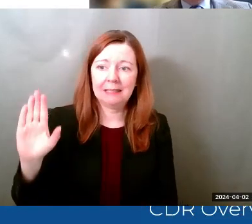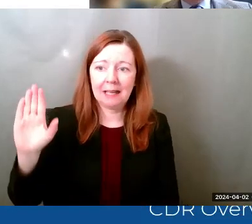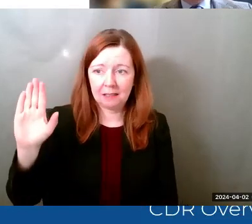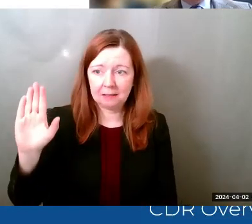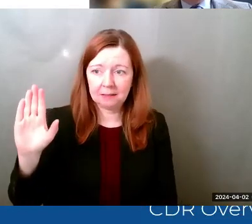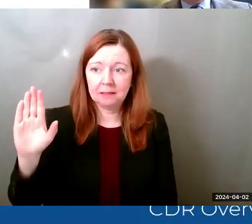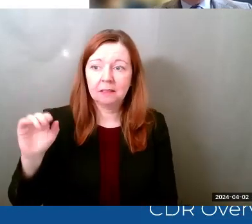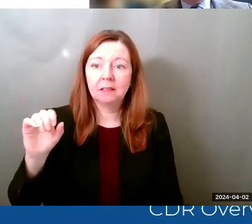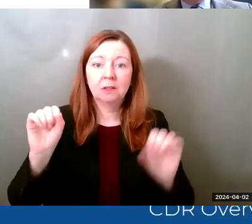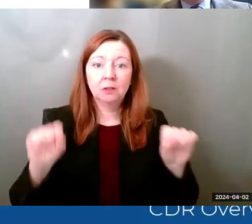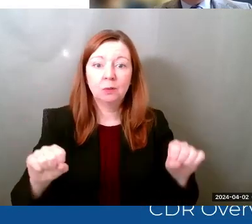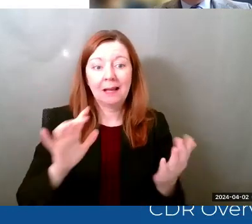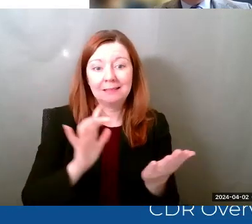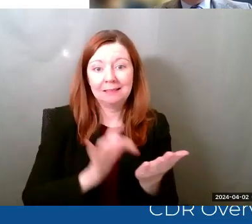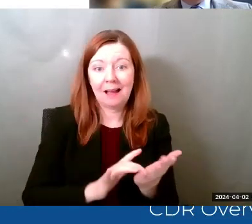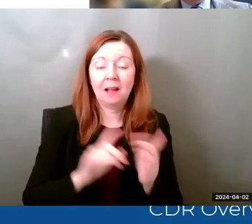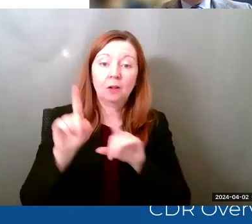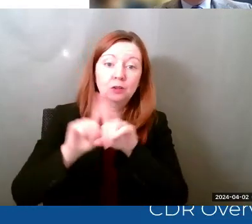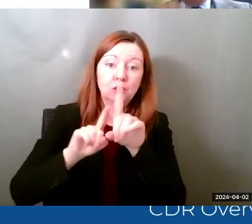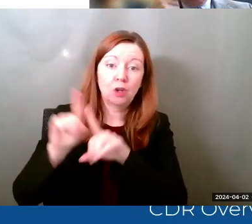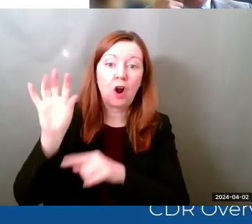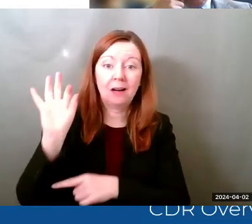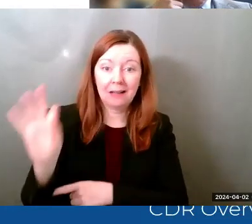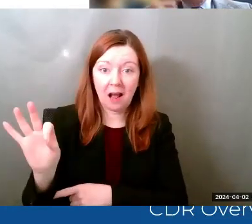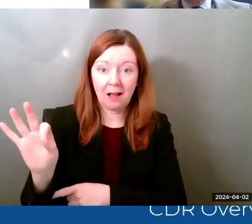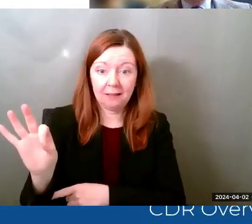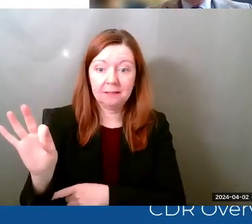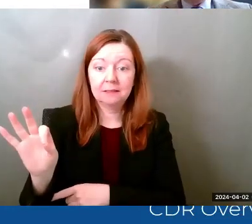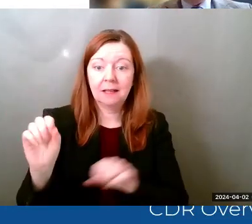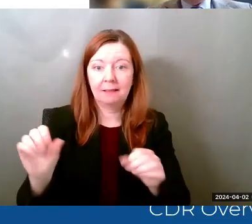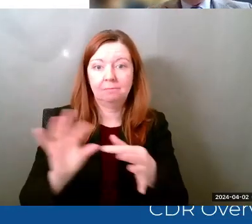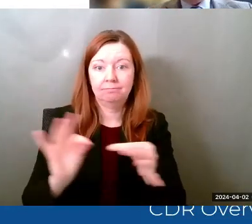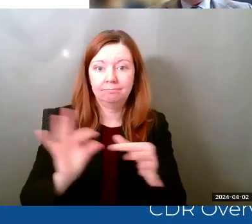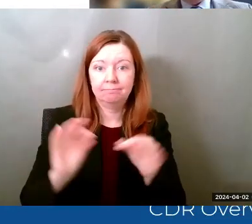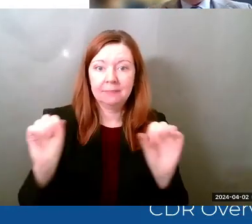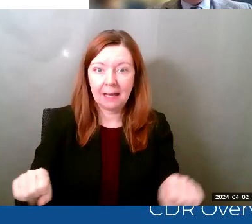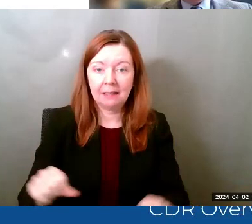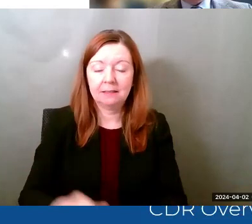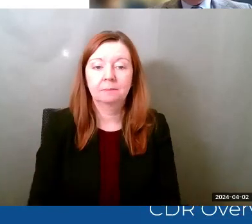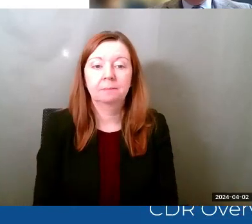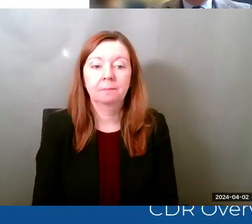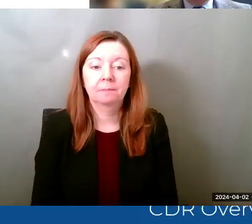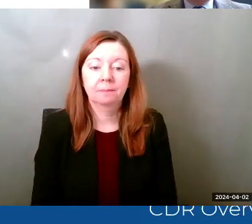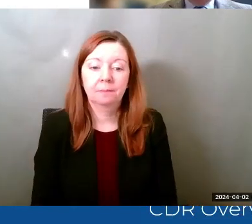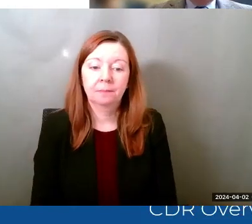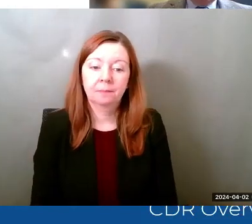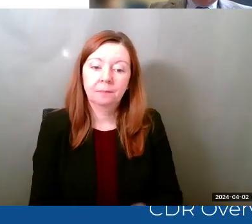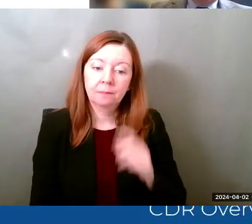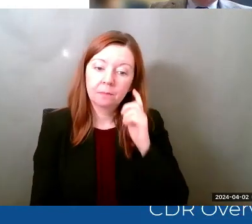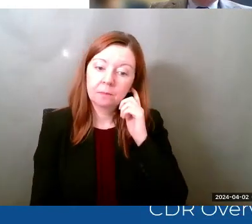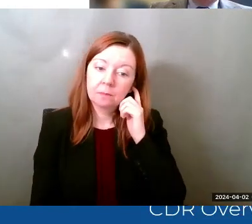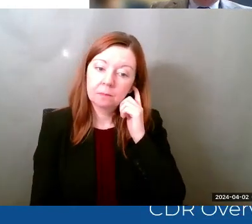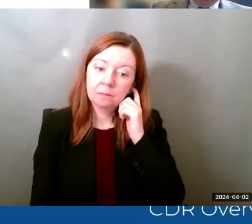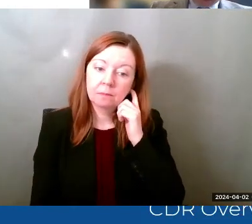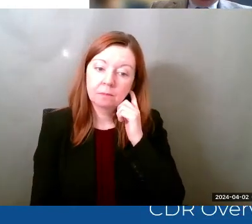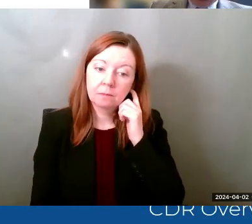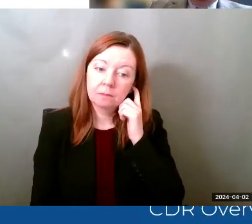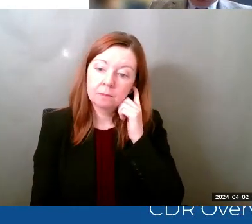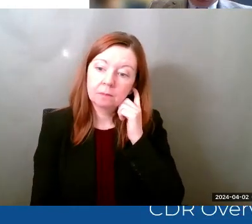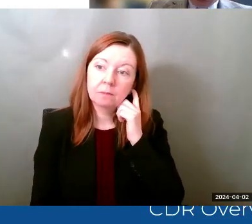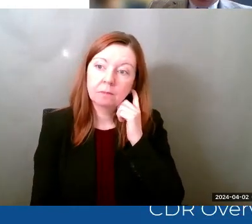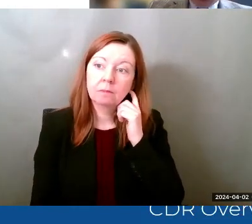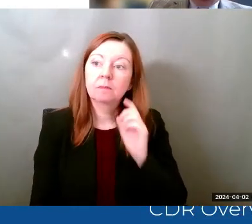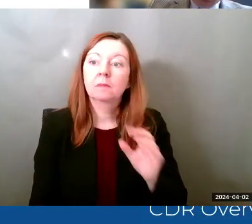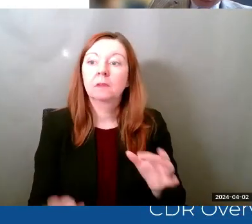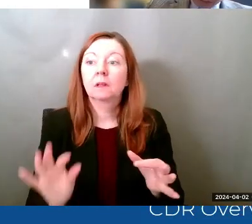dialing *9 during the public comment period. Staff will unmute phone users. Comments